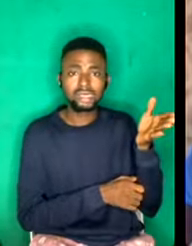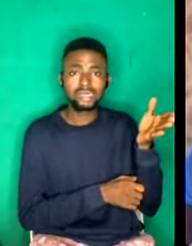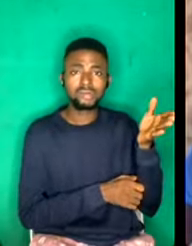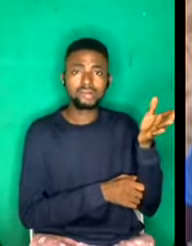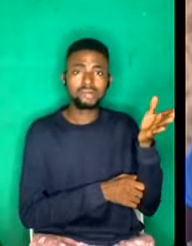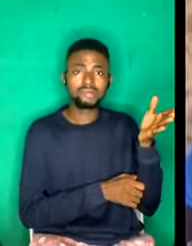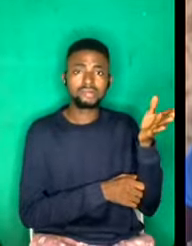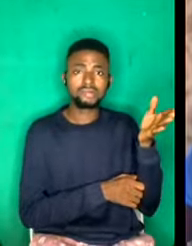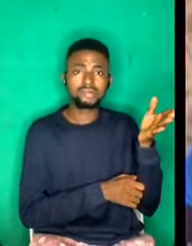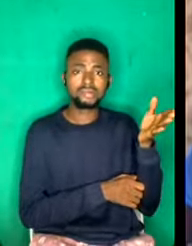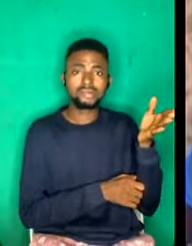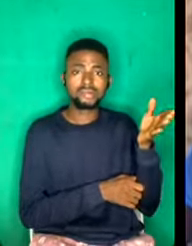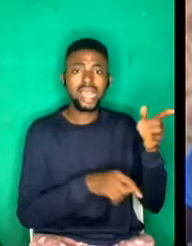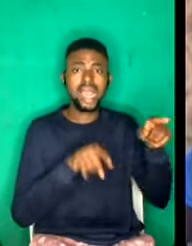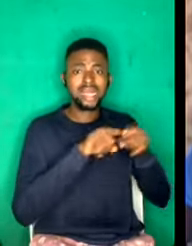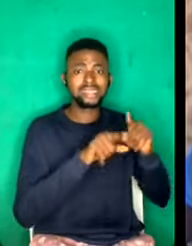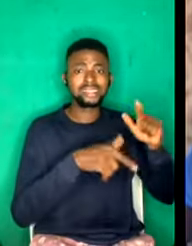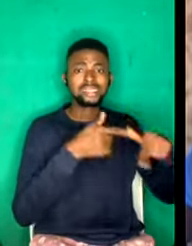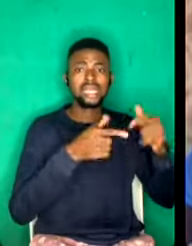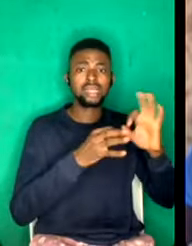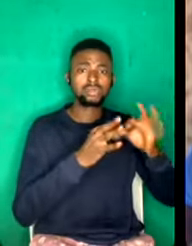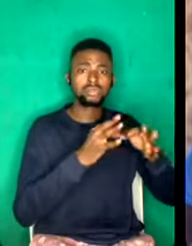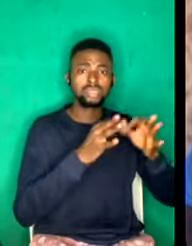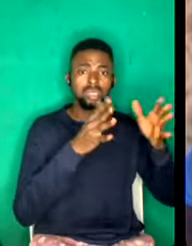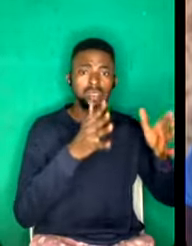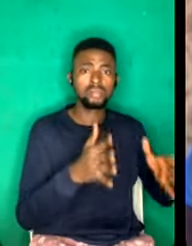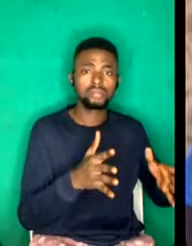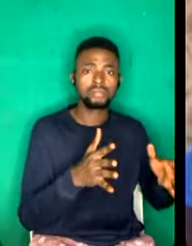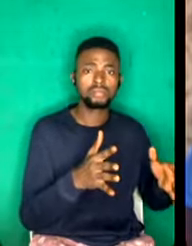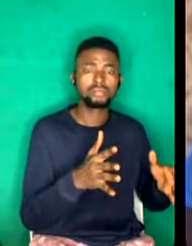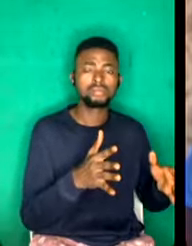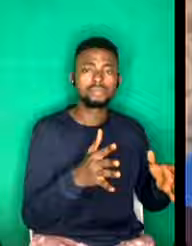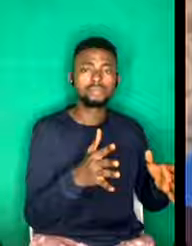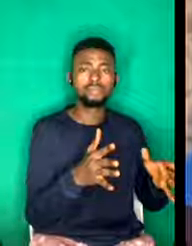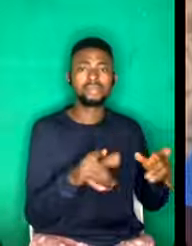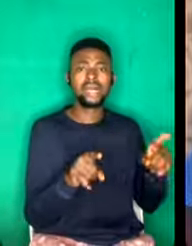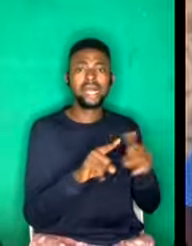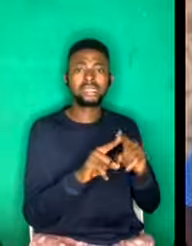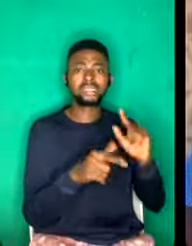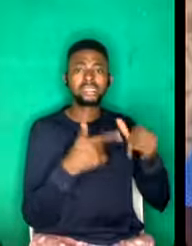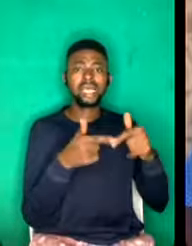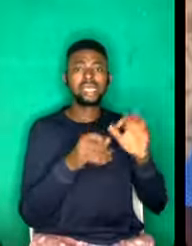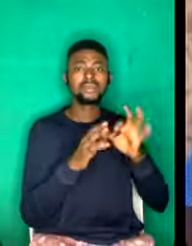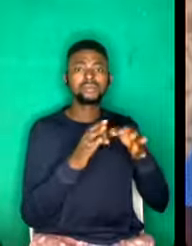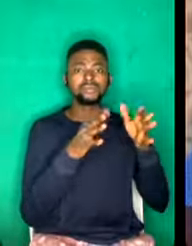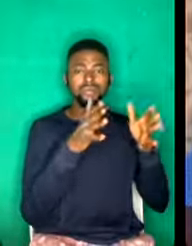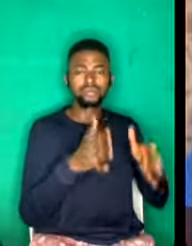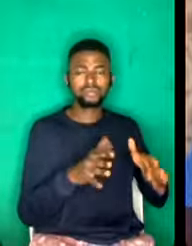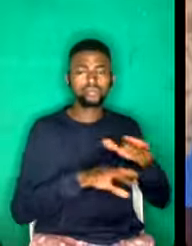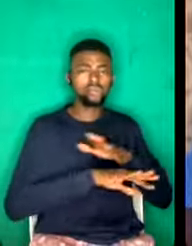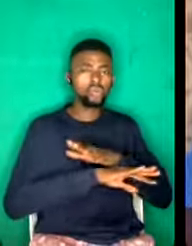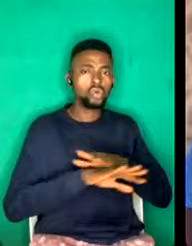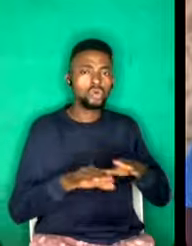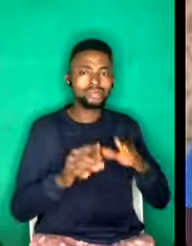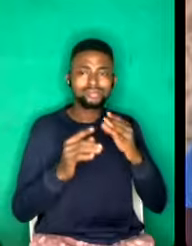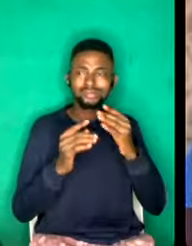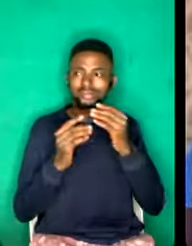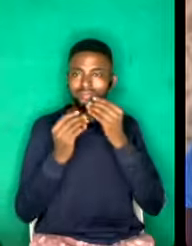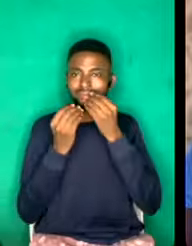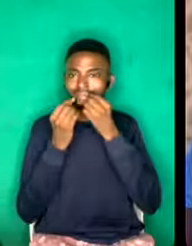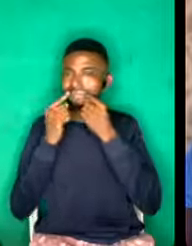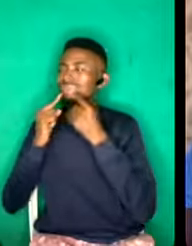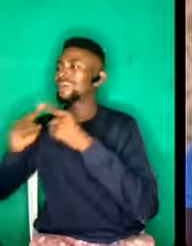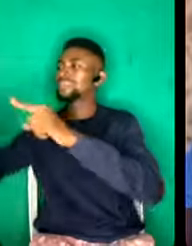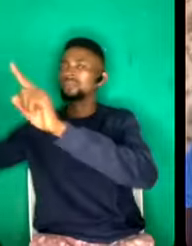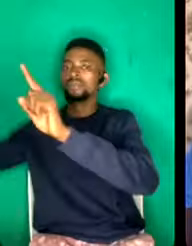a sign language interpreter. As a sign language interpreter, you should not spill the beans. You should not say these